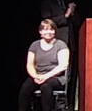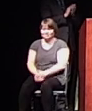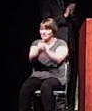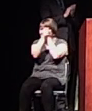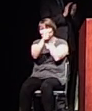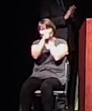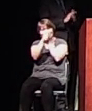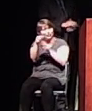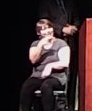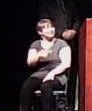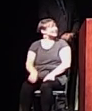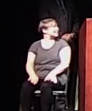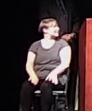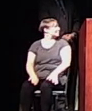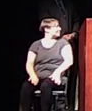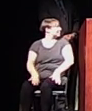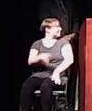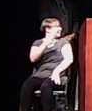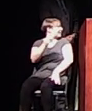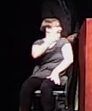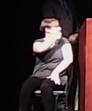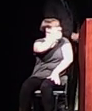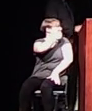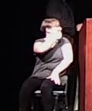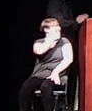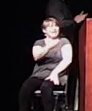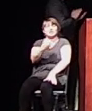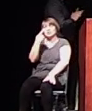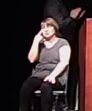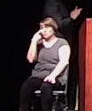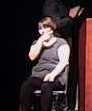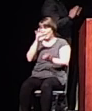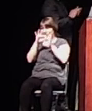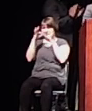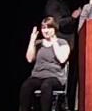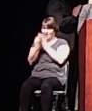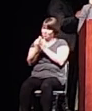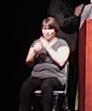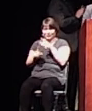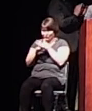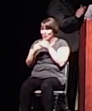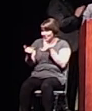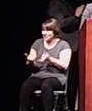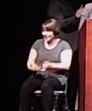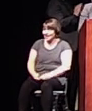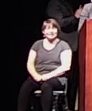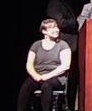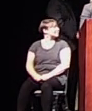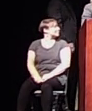Congratulations, Rob. And thank you to the Morrison family for joining us today.